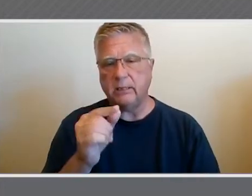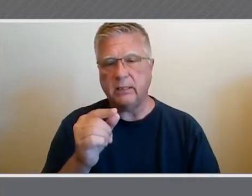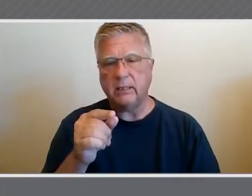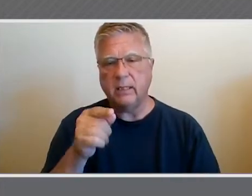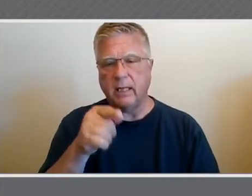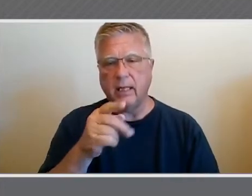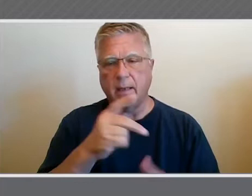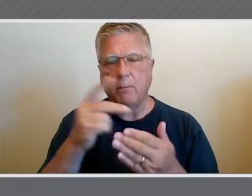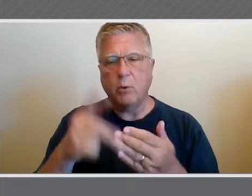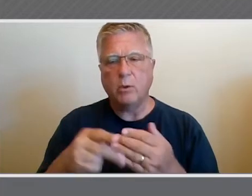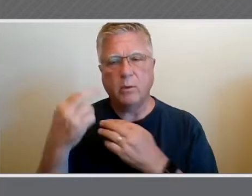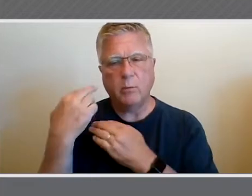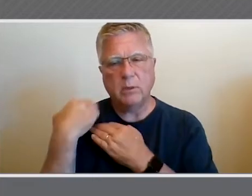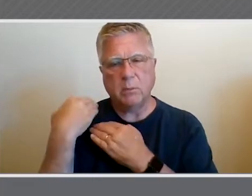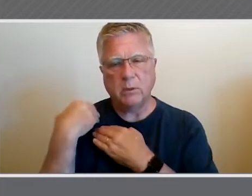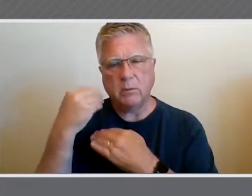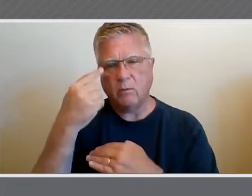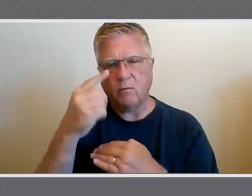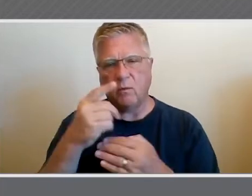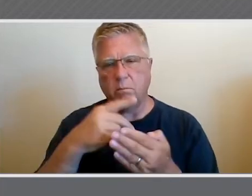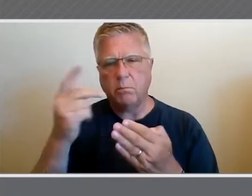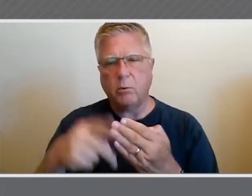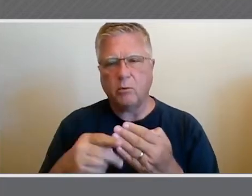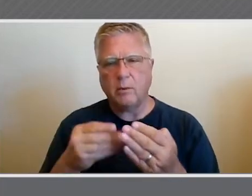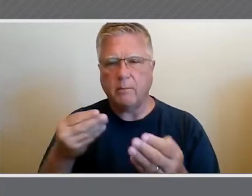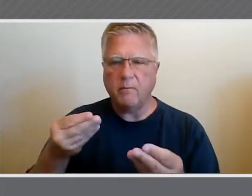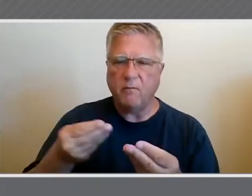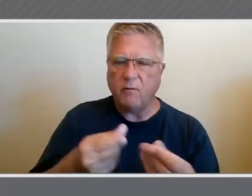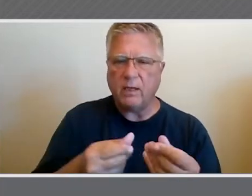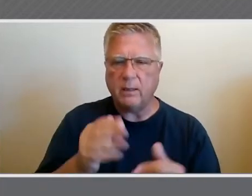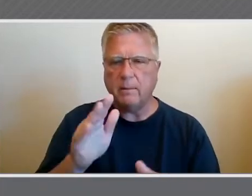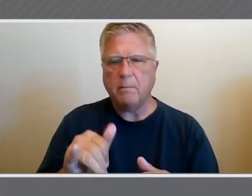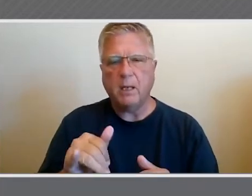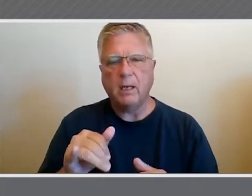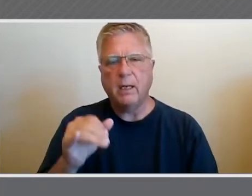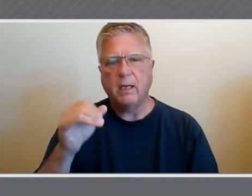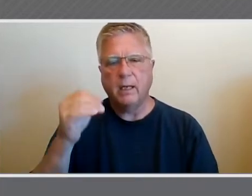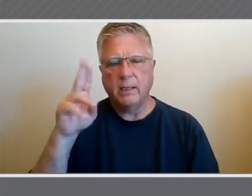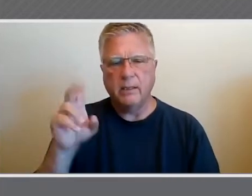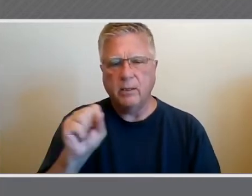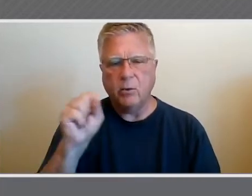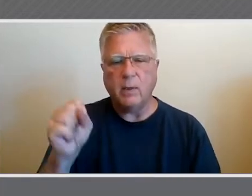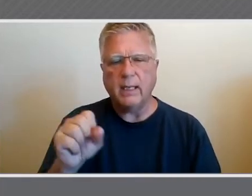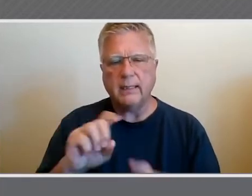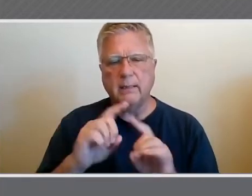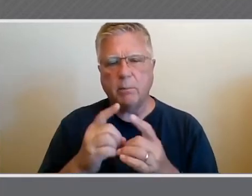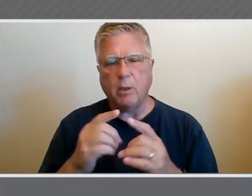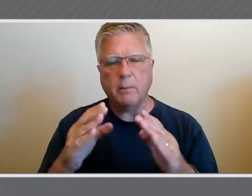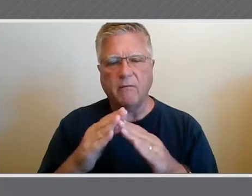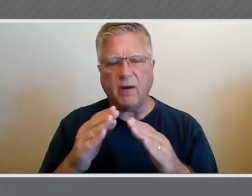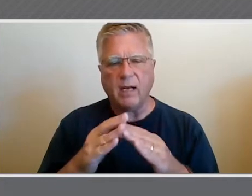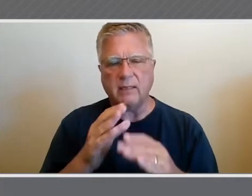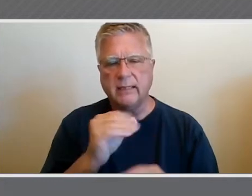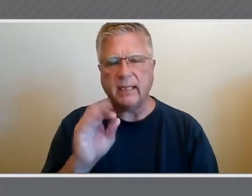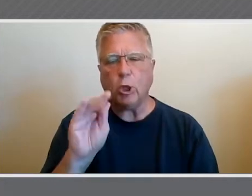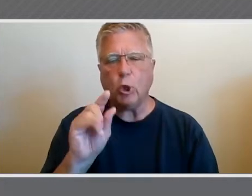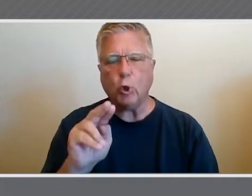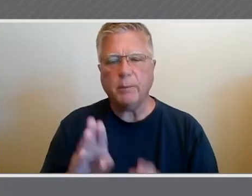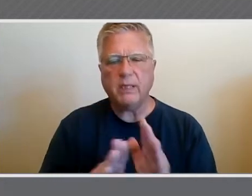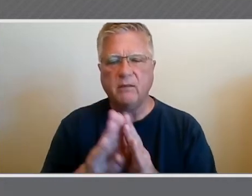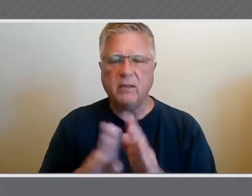for programs that are funded by the U.S. Department of Housing and Urban Development. So the actual CDBG program